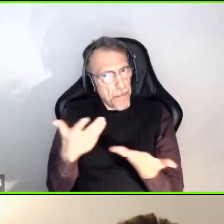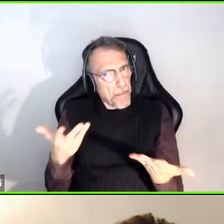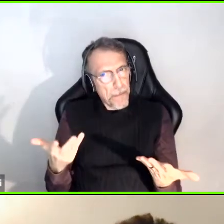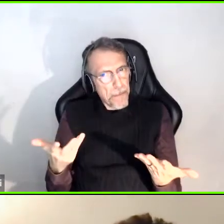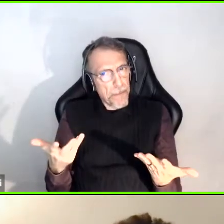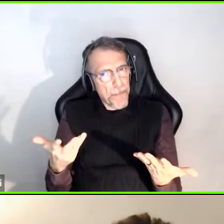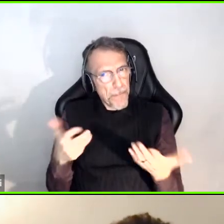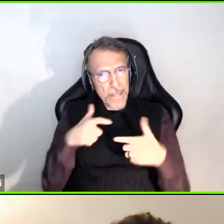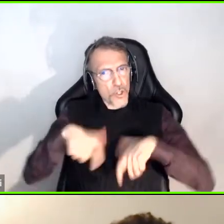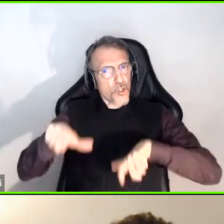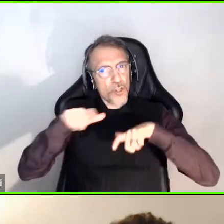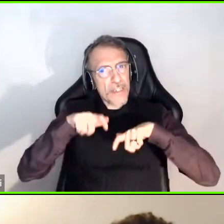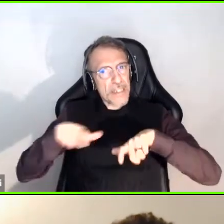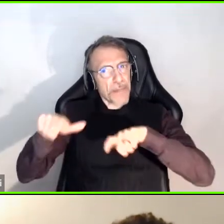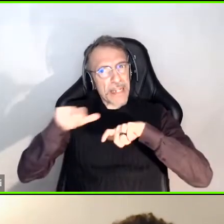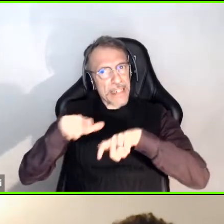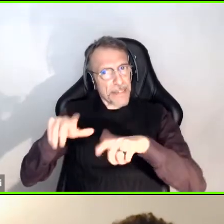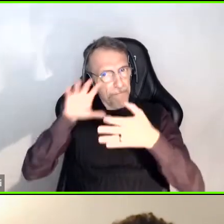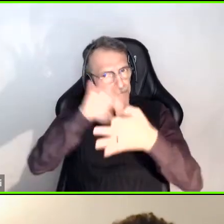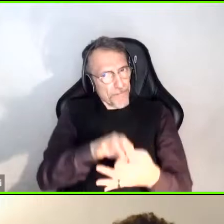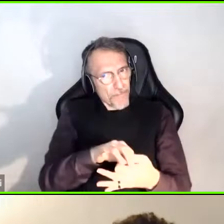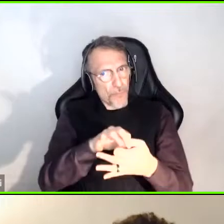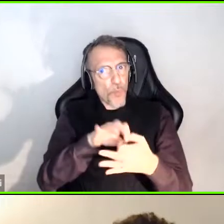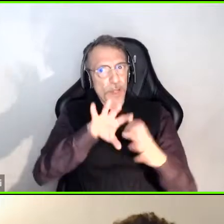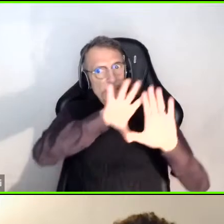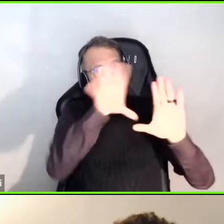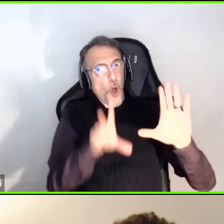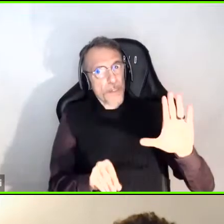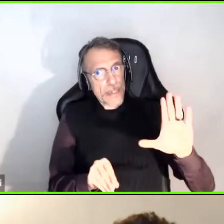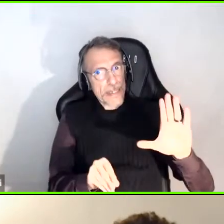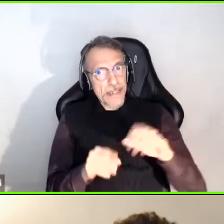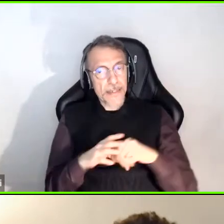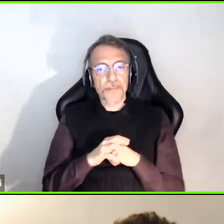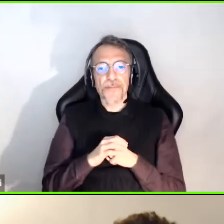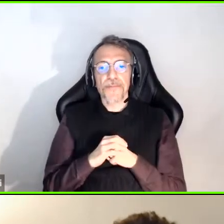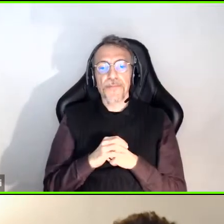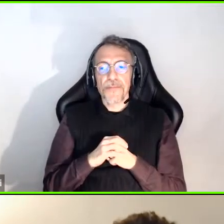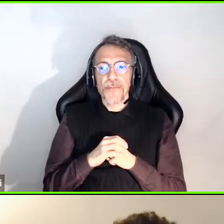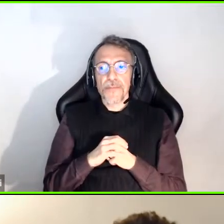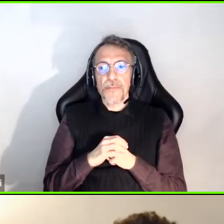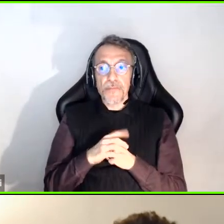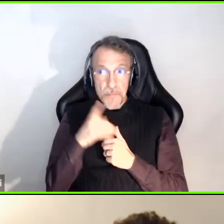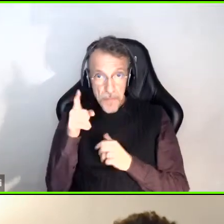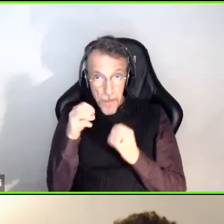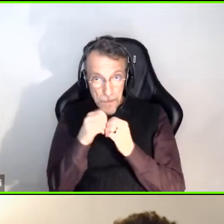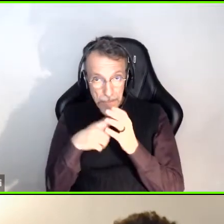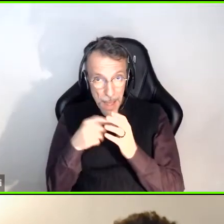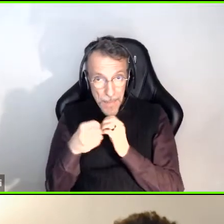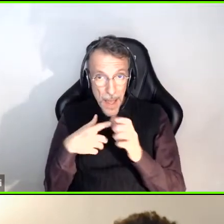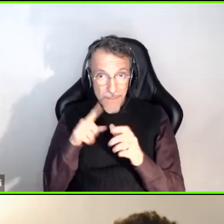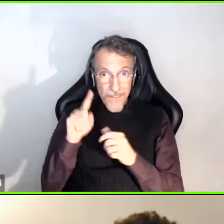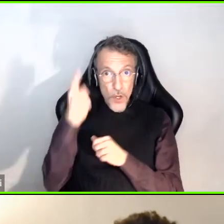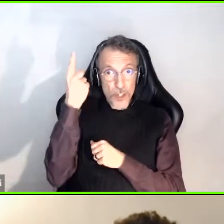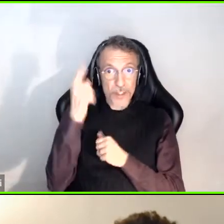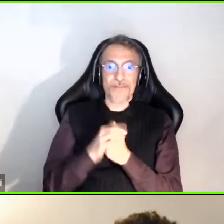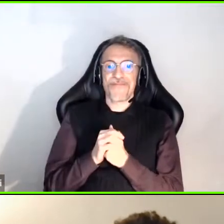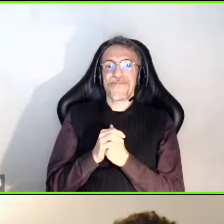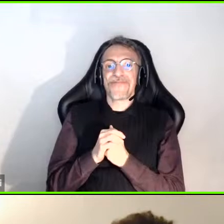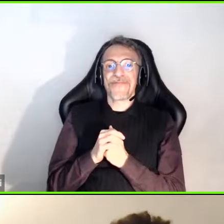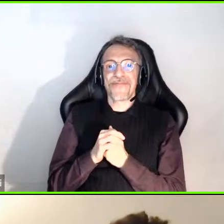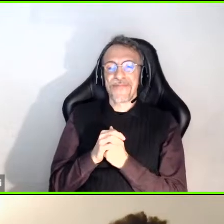sustainability issues on the continent? So I don't know if Baba, you want to go first?